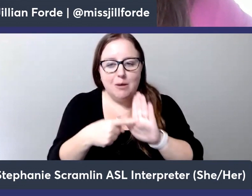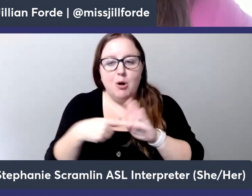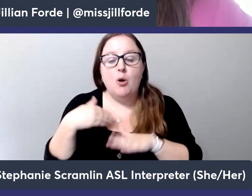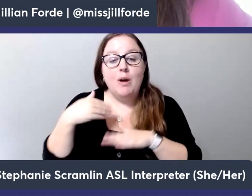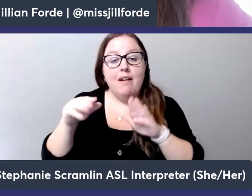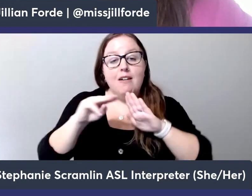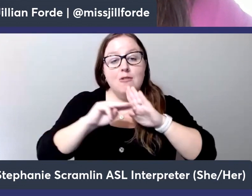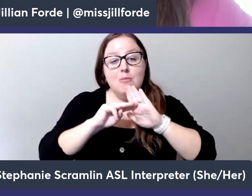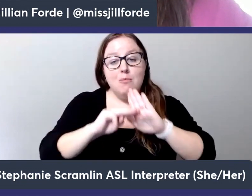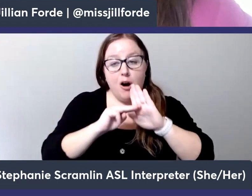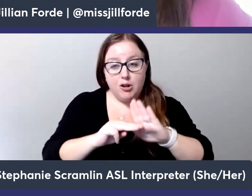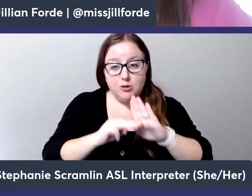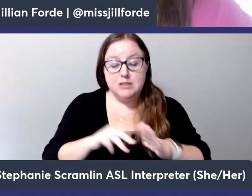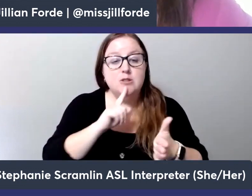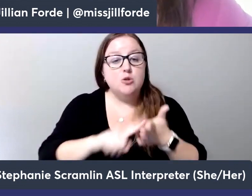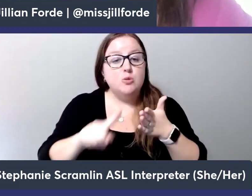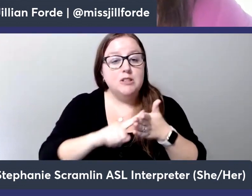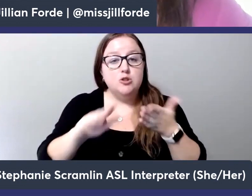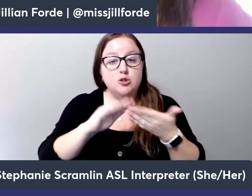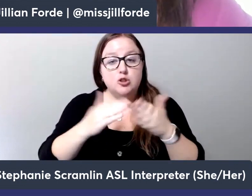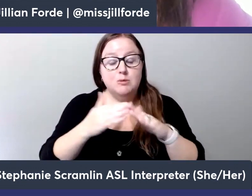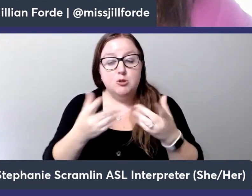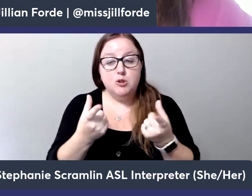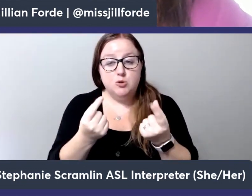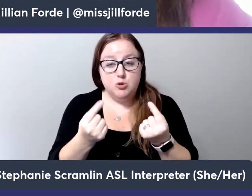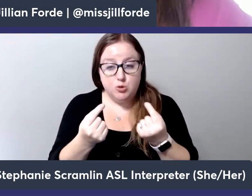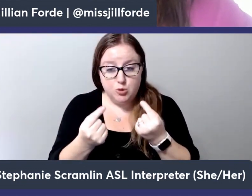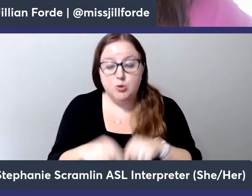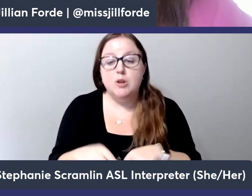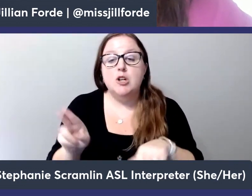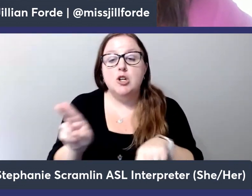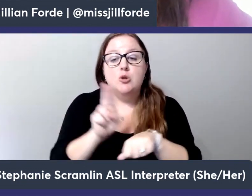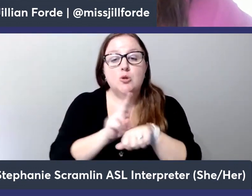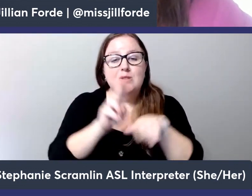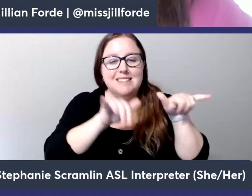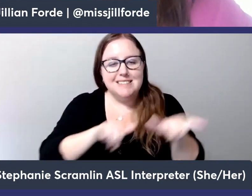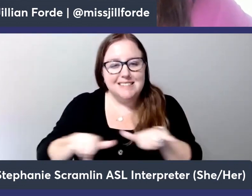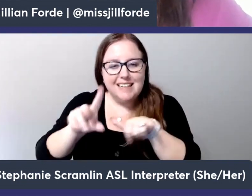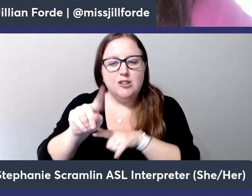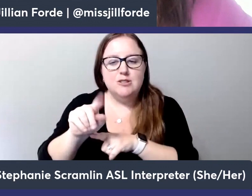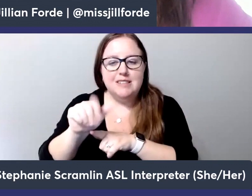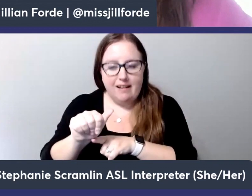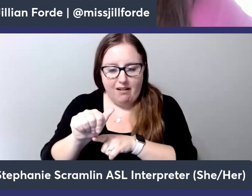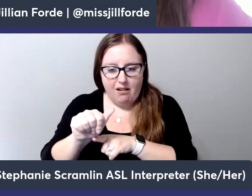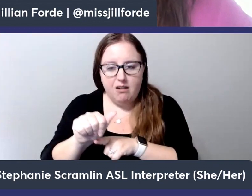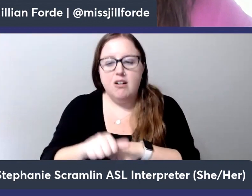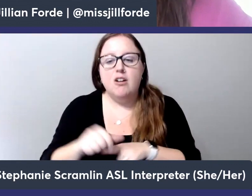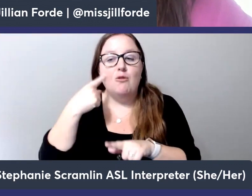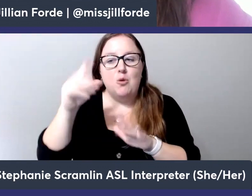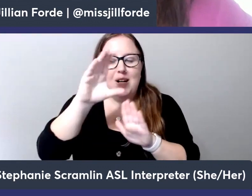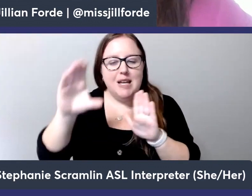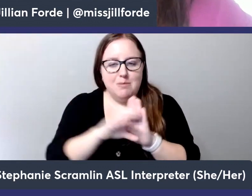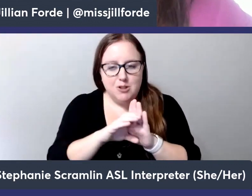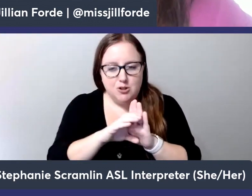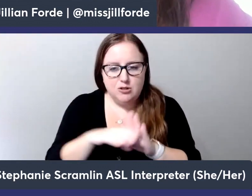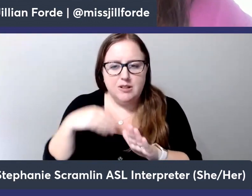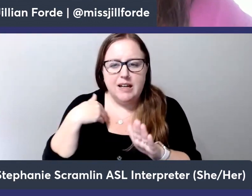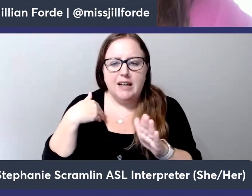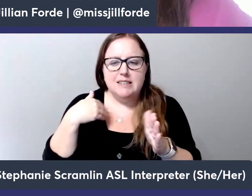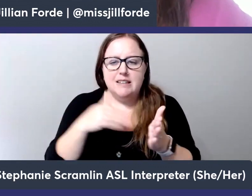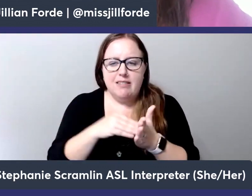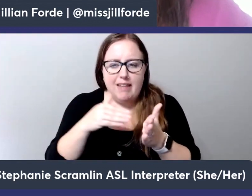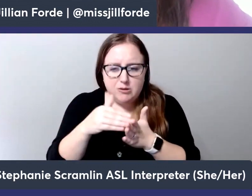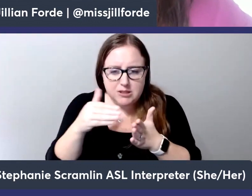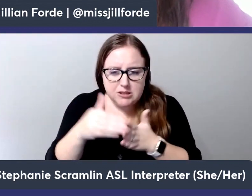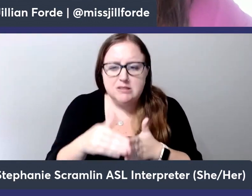the research community does, it creates pre-trained model using standard data sets. One of the data sets is ImageNet, which has 1,000 classes, many